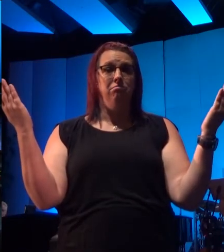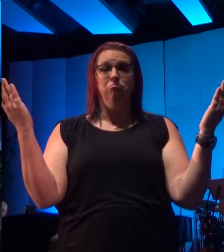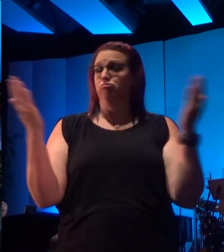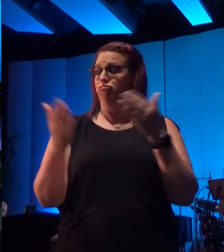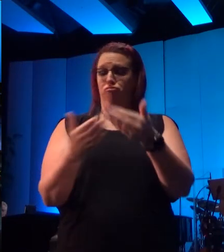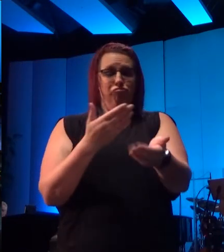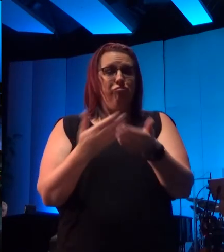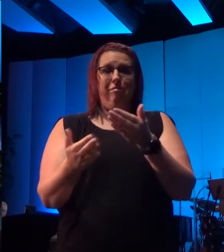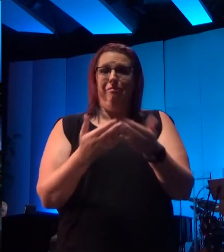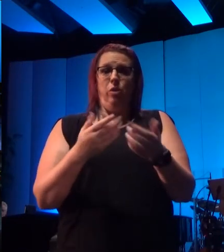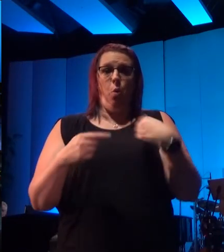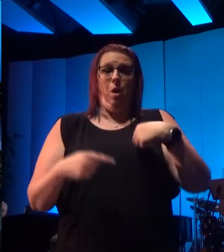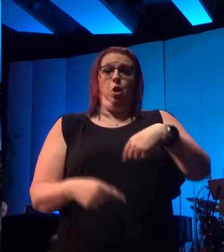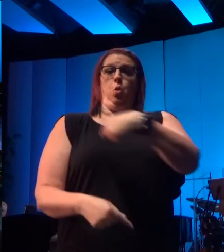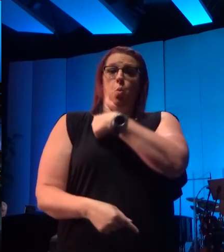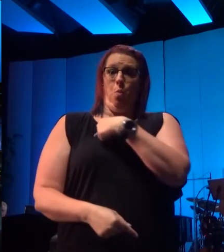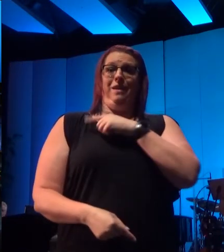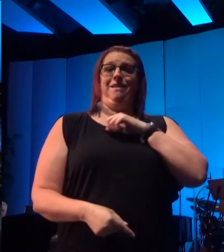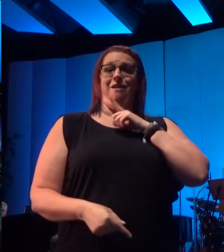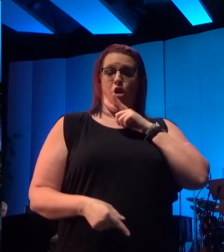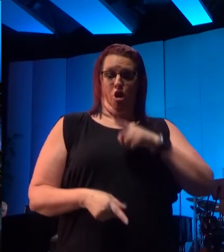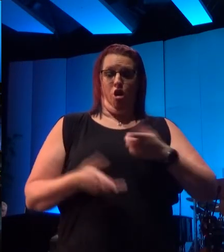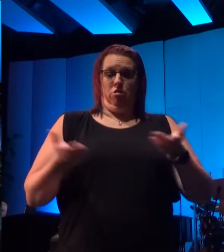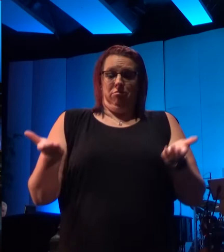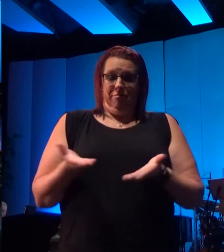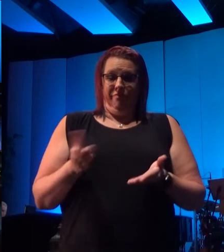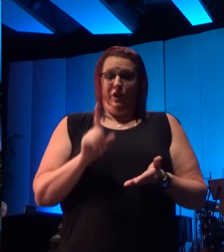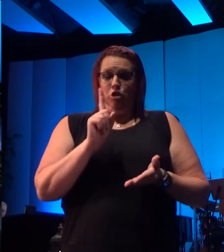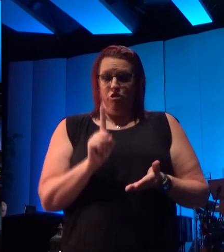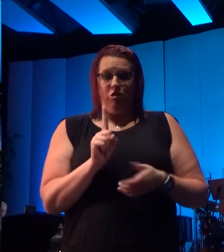Right where we are, God is.